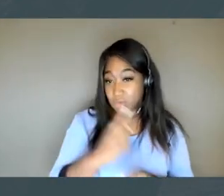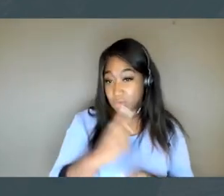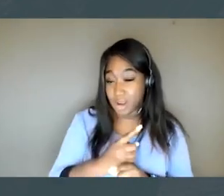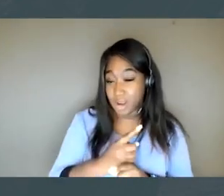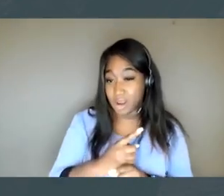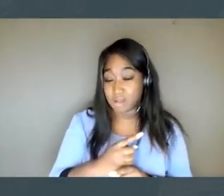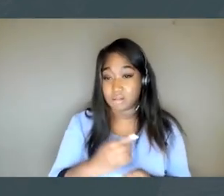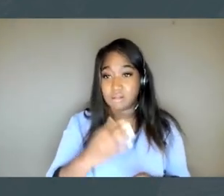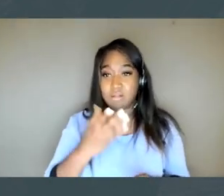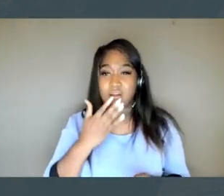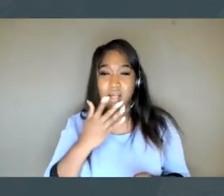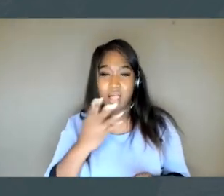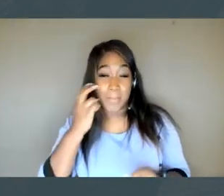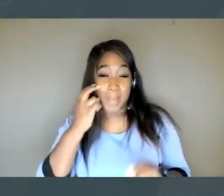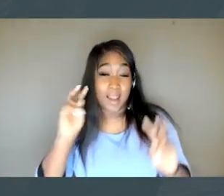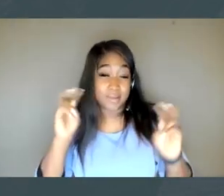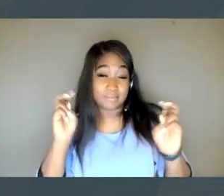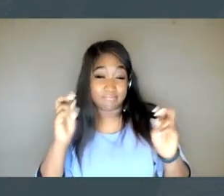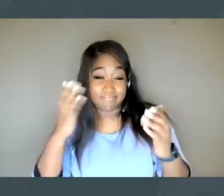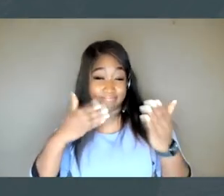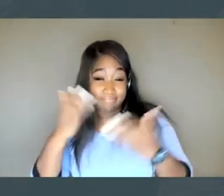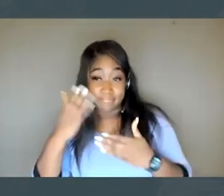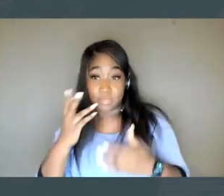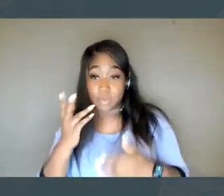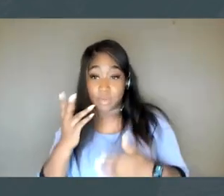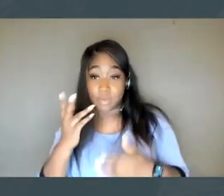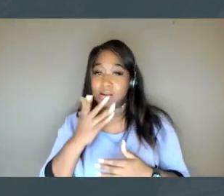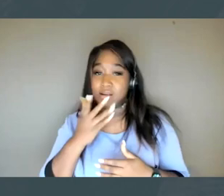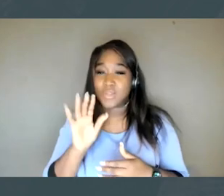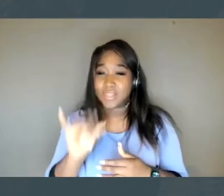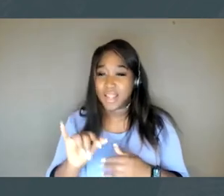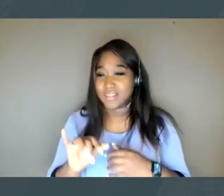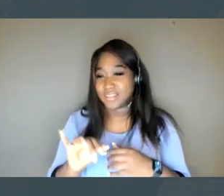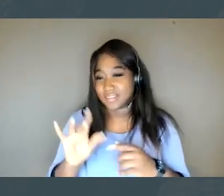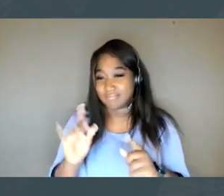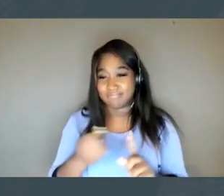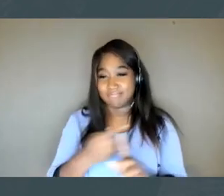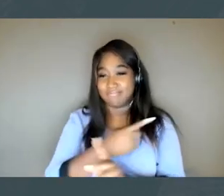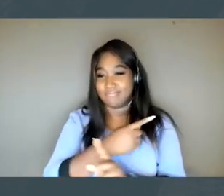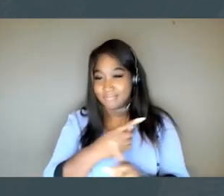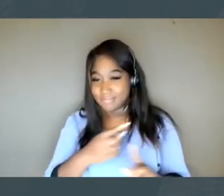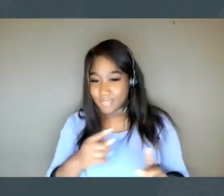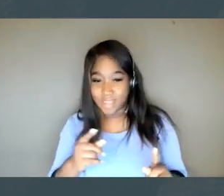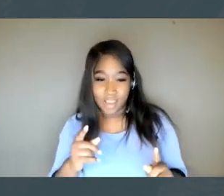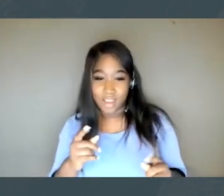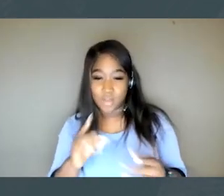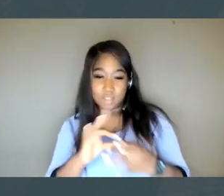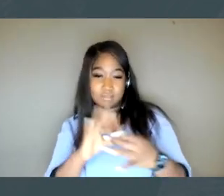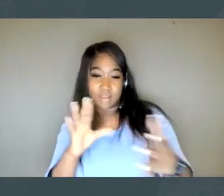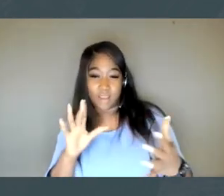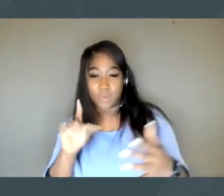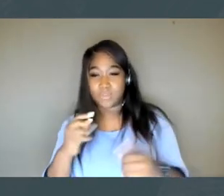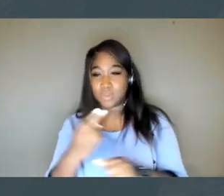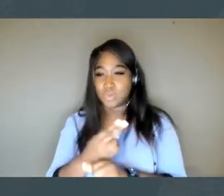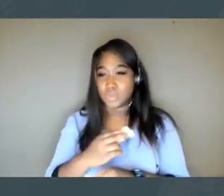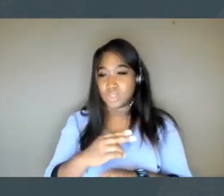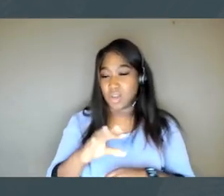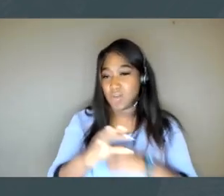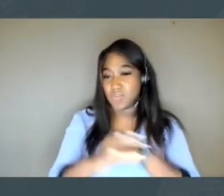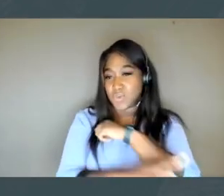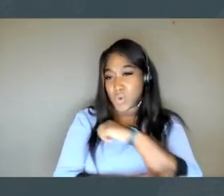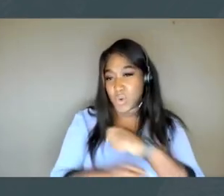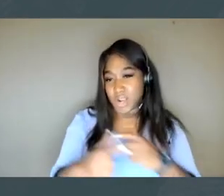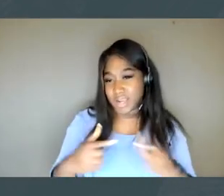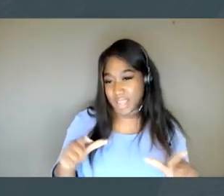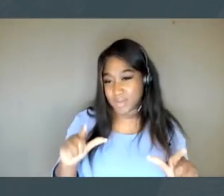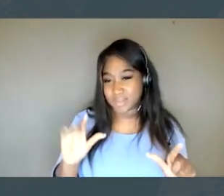colorblind and so it's so foreign to us that we have to resort to a foreign language. But I think the thing that I did